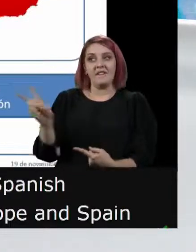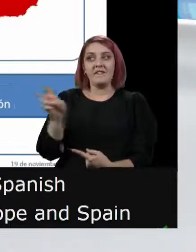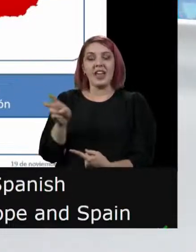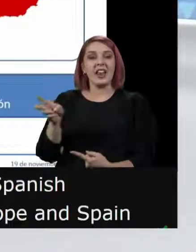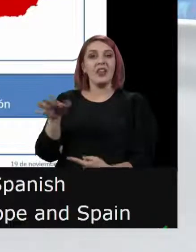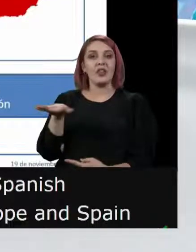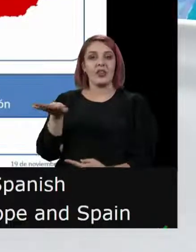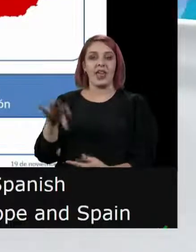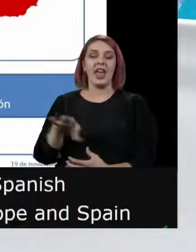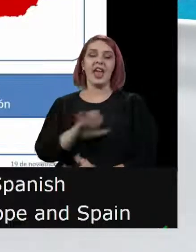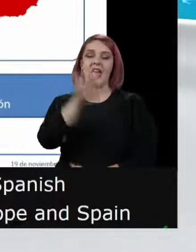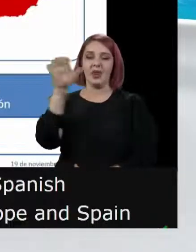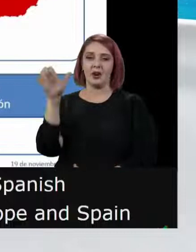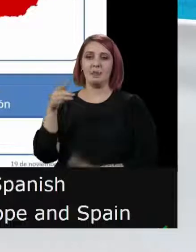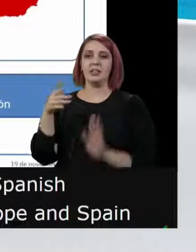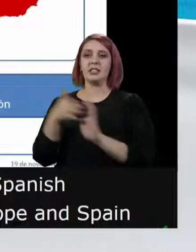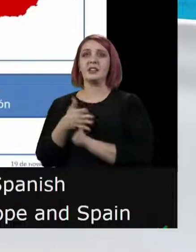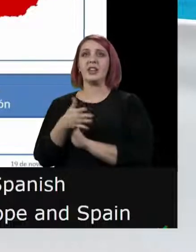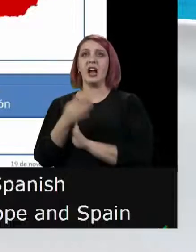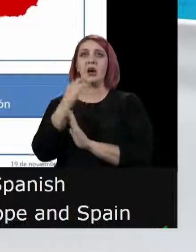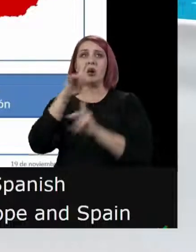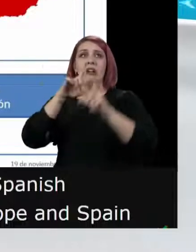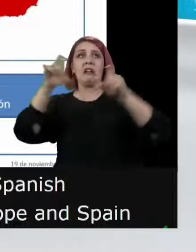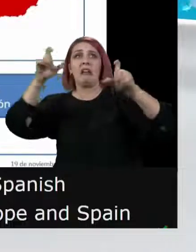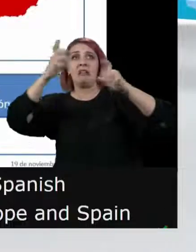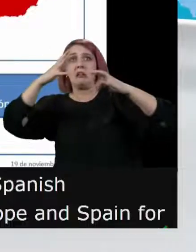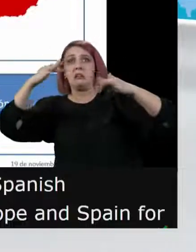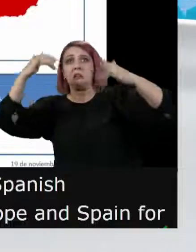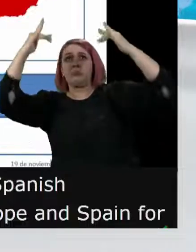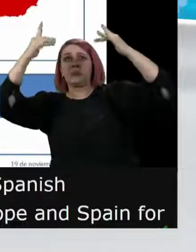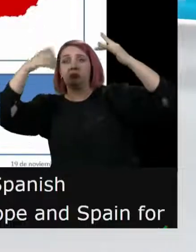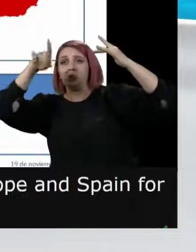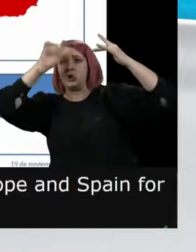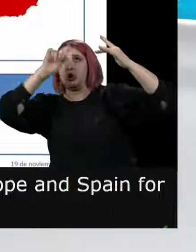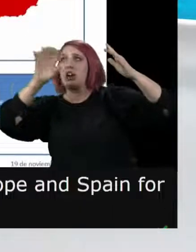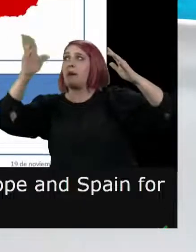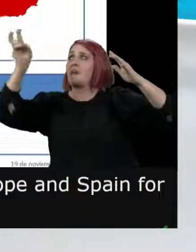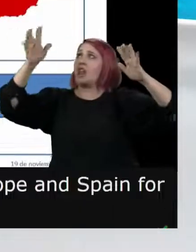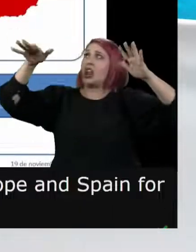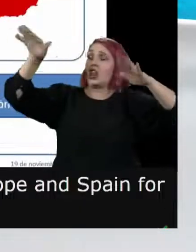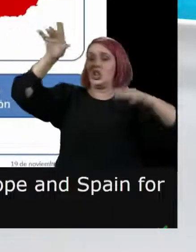few years, most of our legislation comes from Europe.